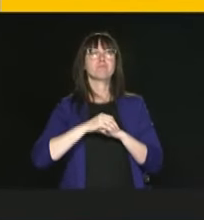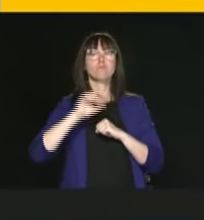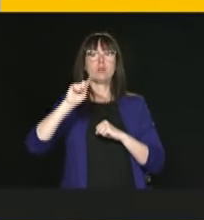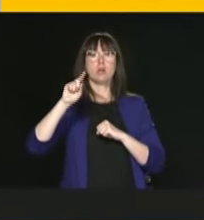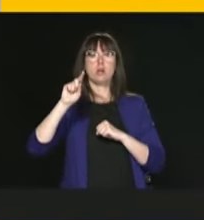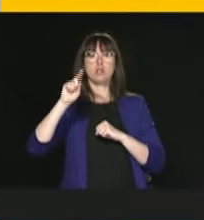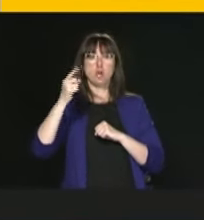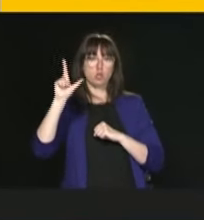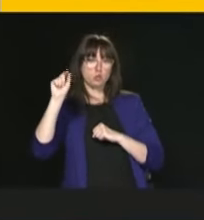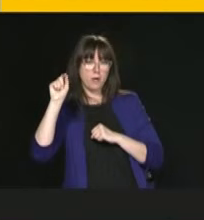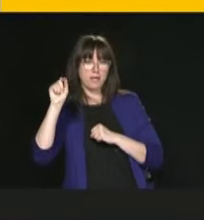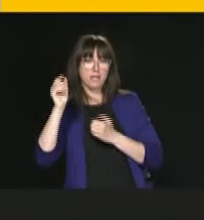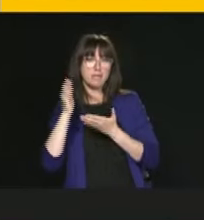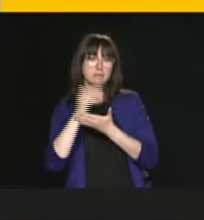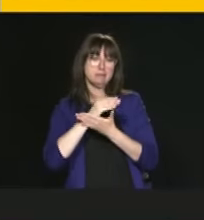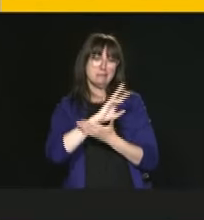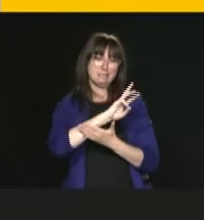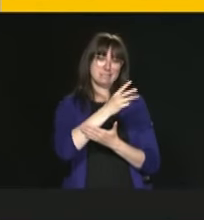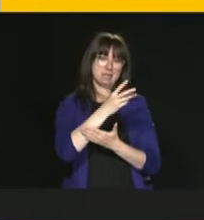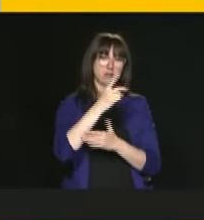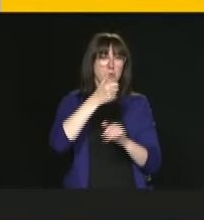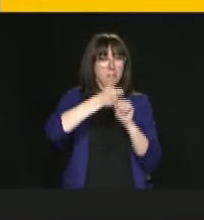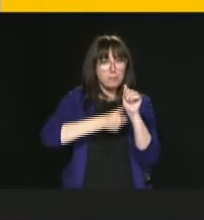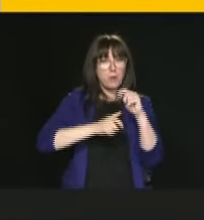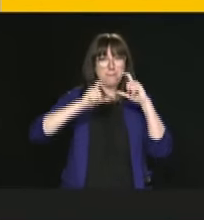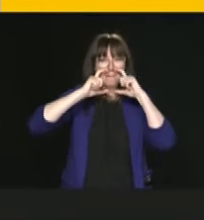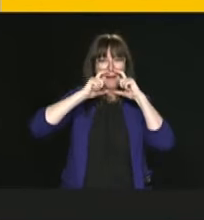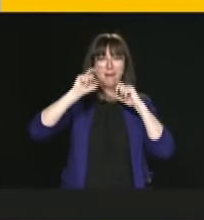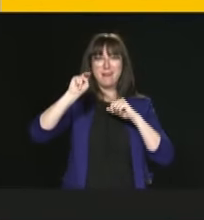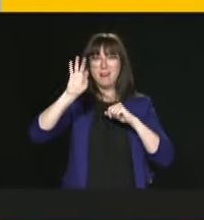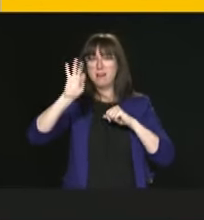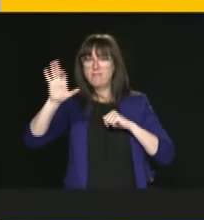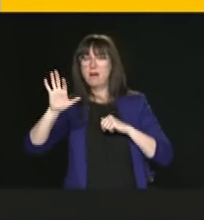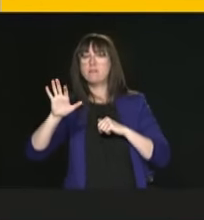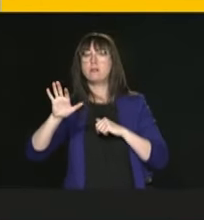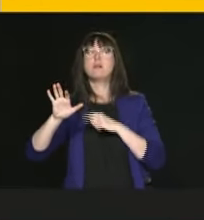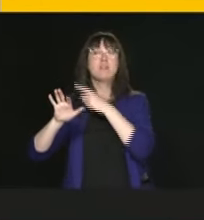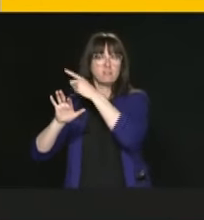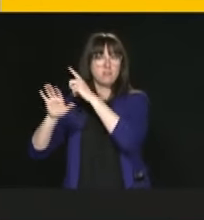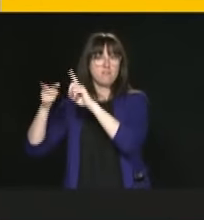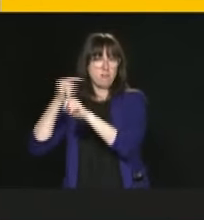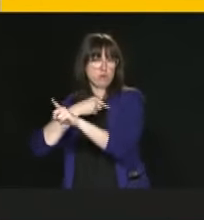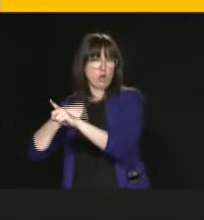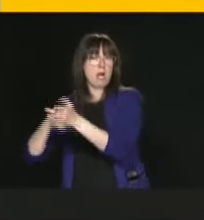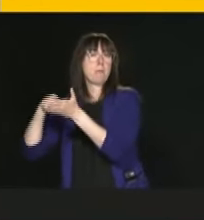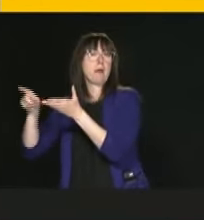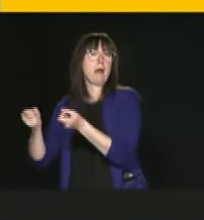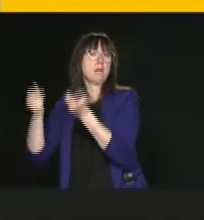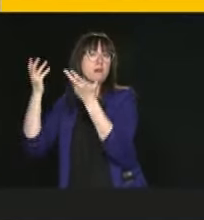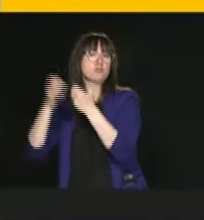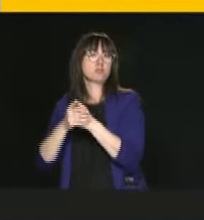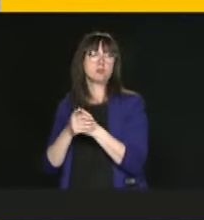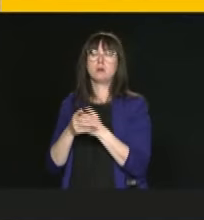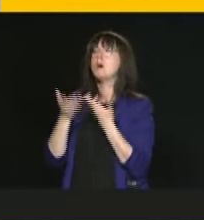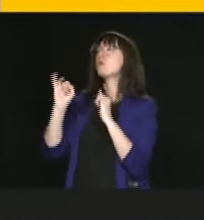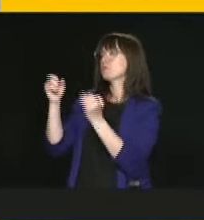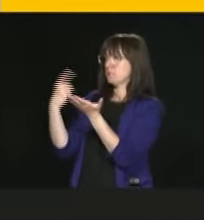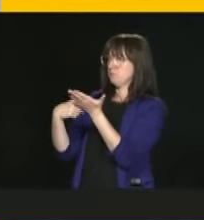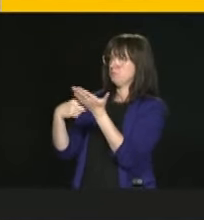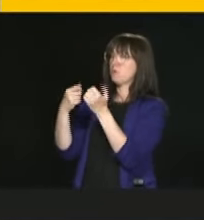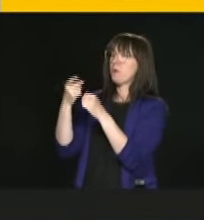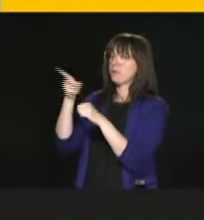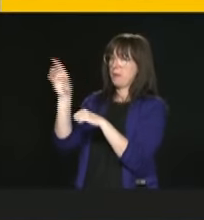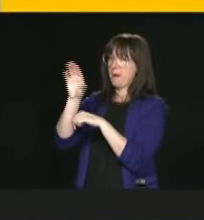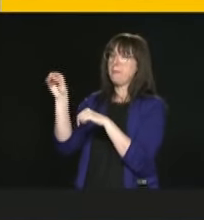$1.20 and $6 per N95 mask. How much did we pay for these ones? Right now, we're in discussions with the supplier